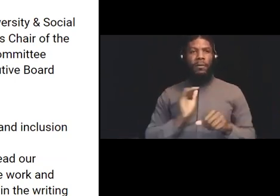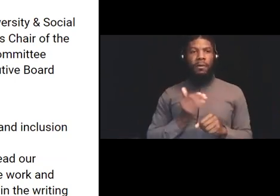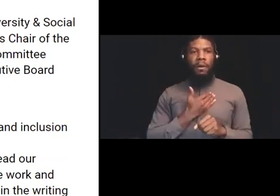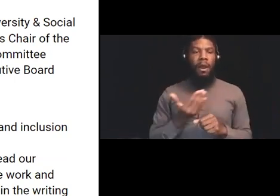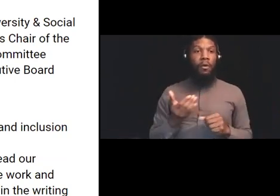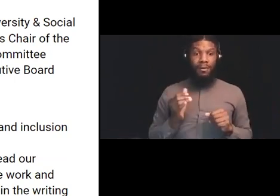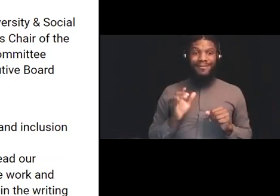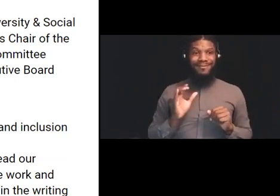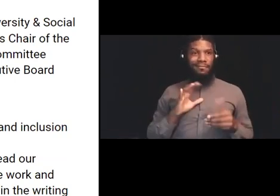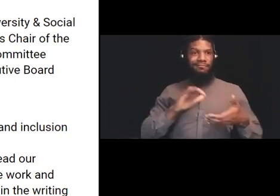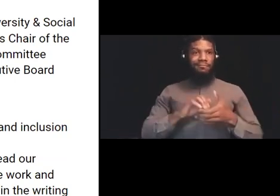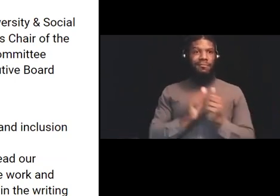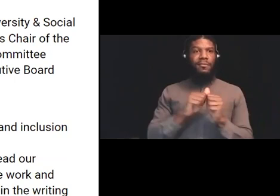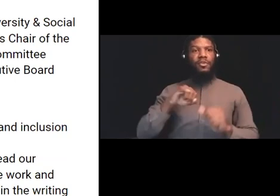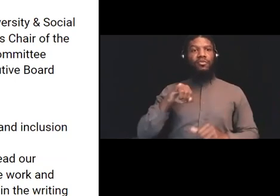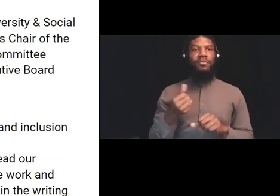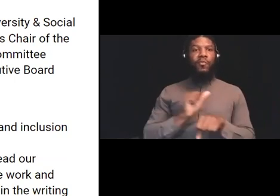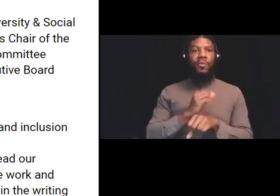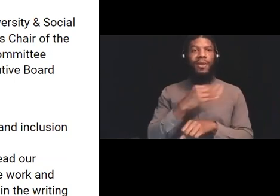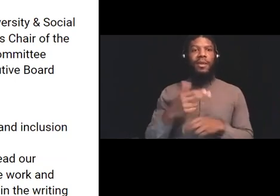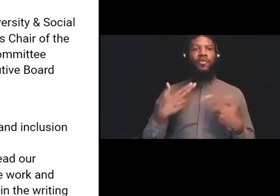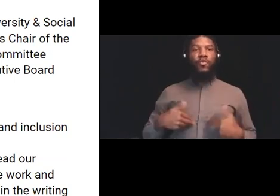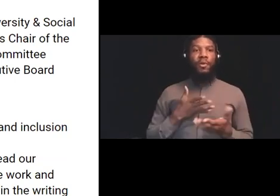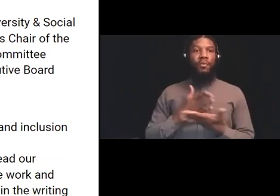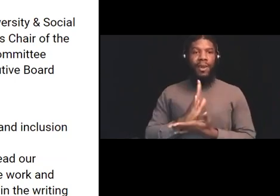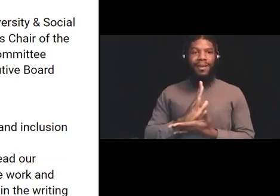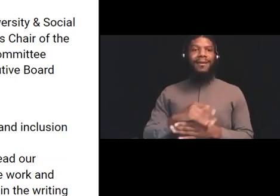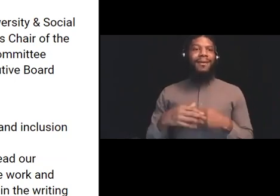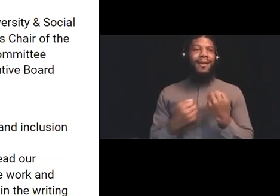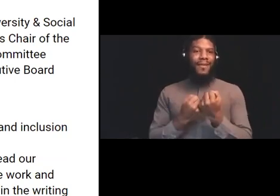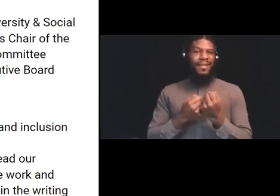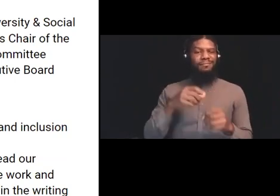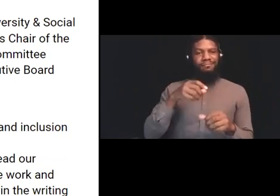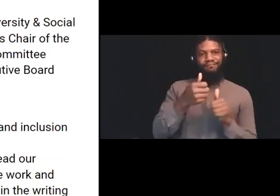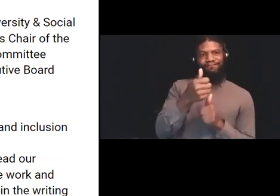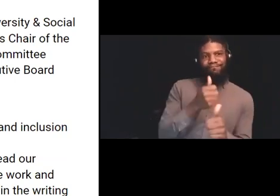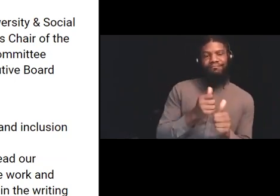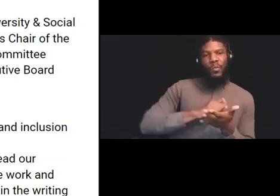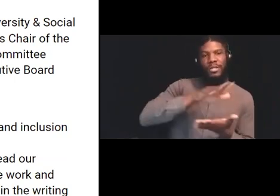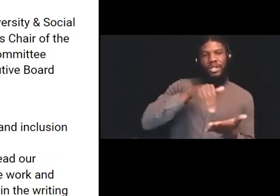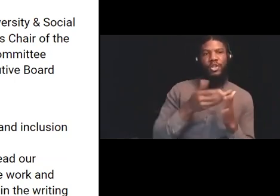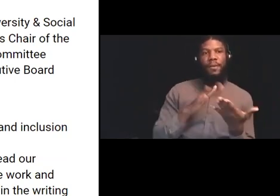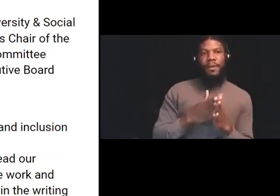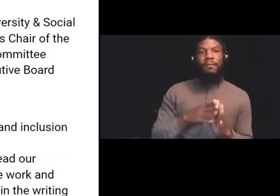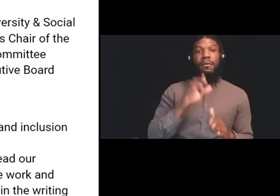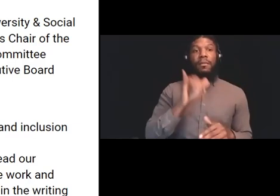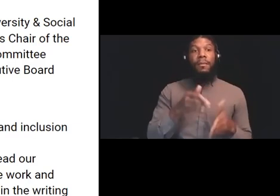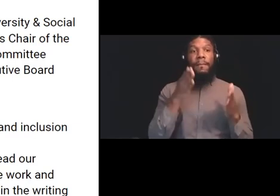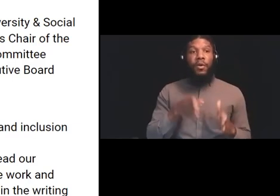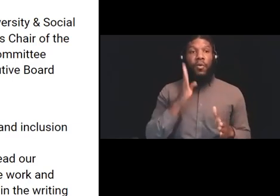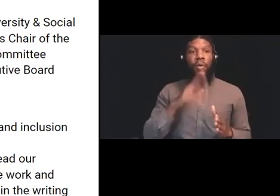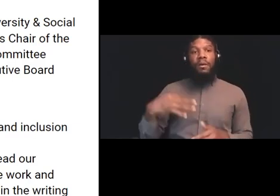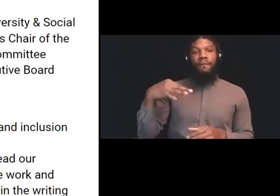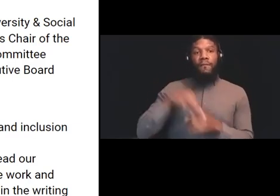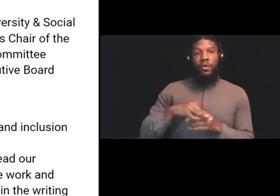justice work and human rights advocacy within the Writing Center community. The co-chair will be a voting member of the executive